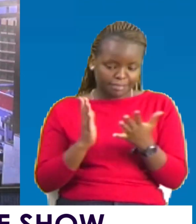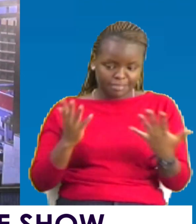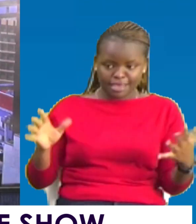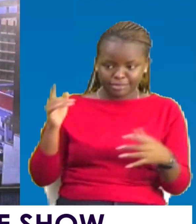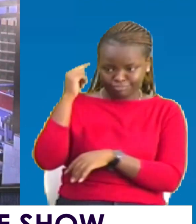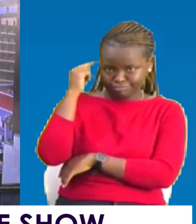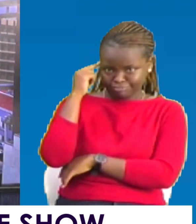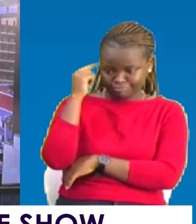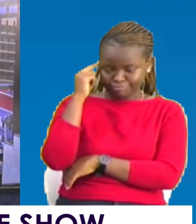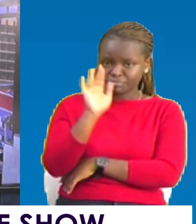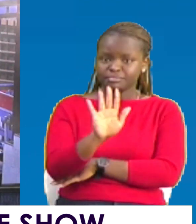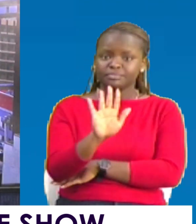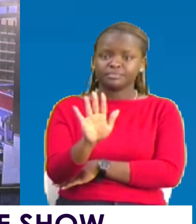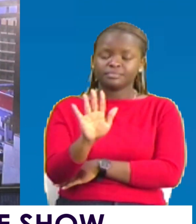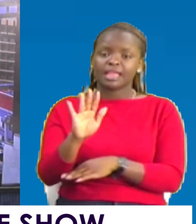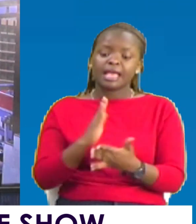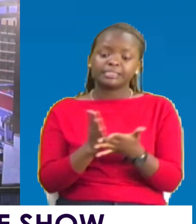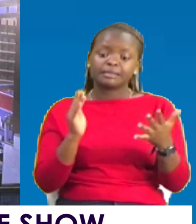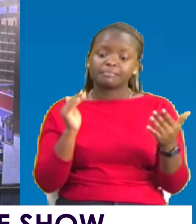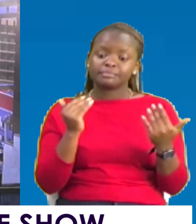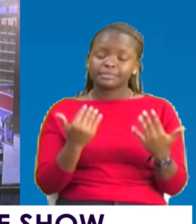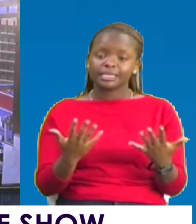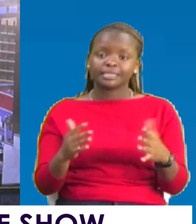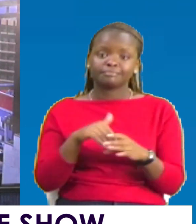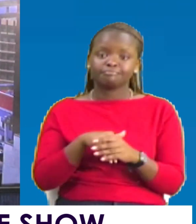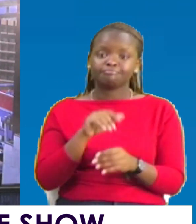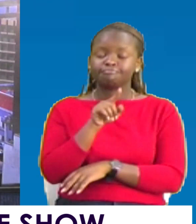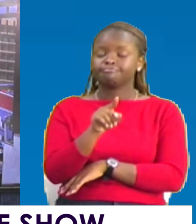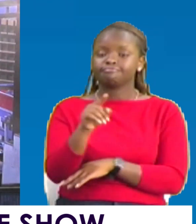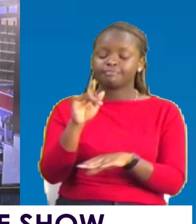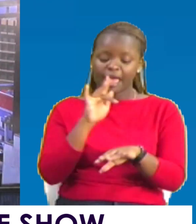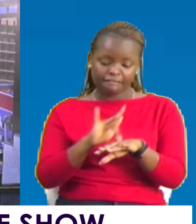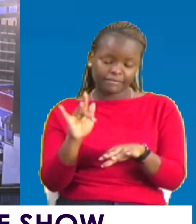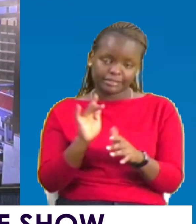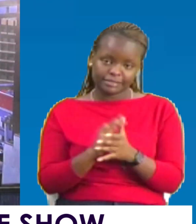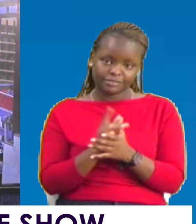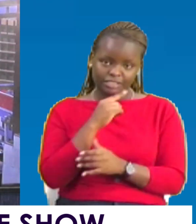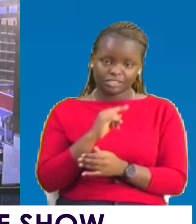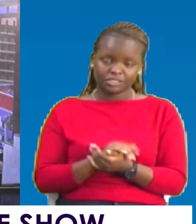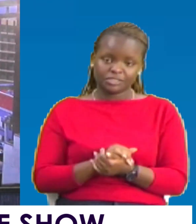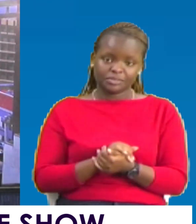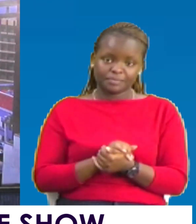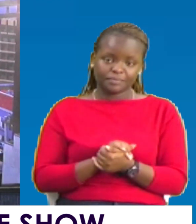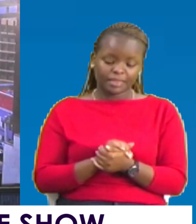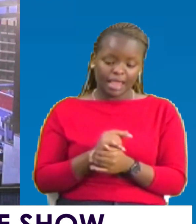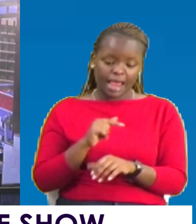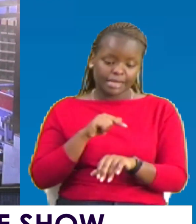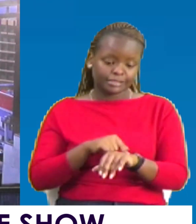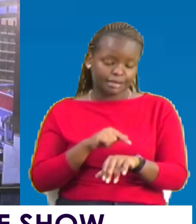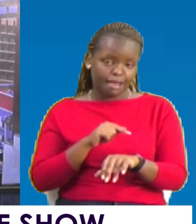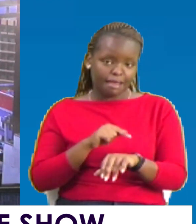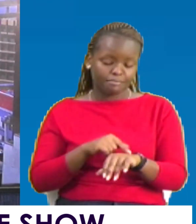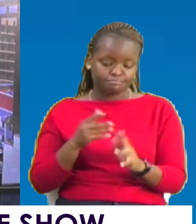It triggers something. There is something in you that is affected. When you undergo